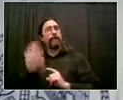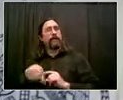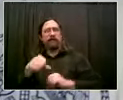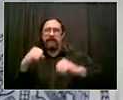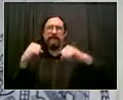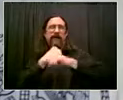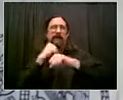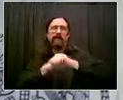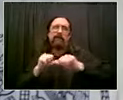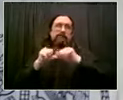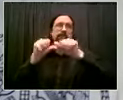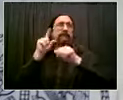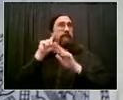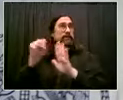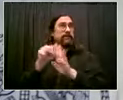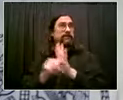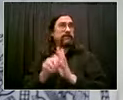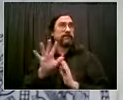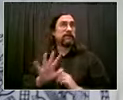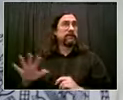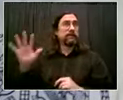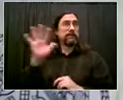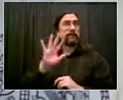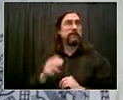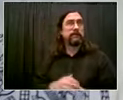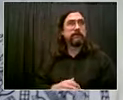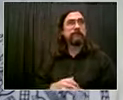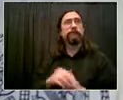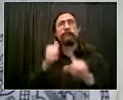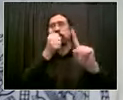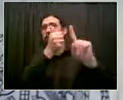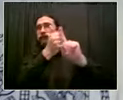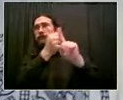Services, New York State Assemblymember Kenny Burgos.